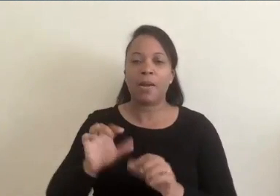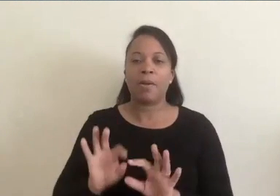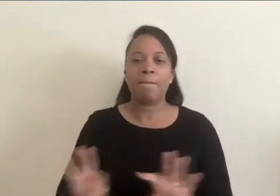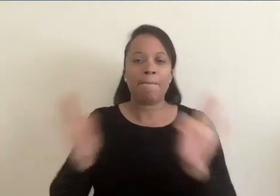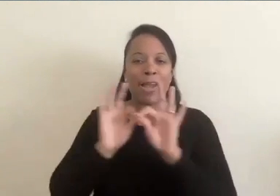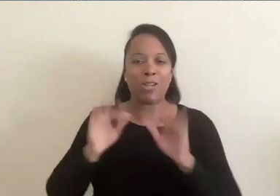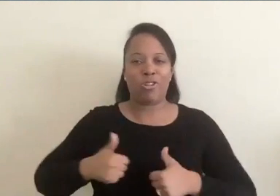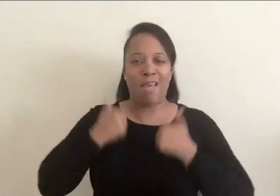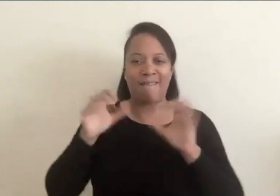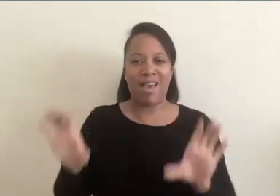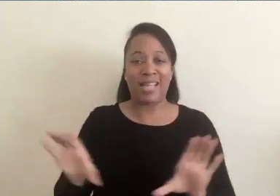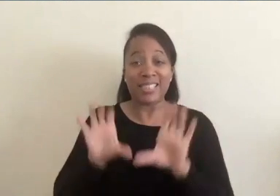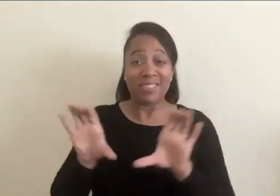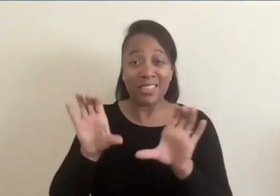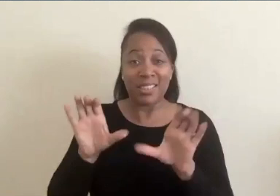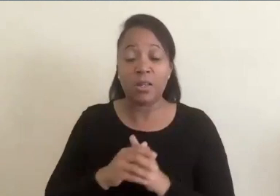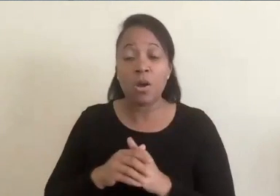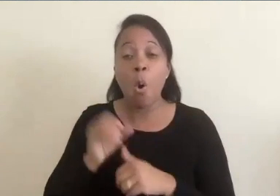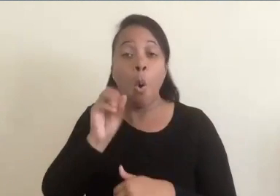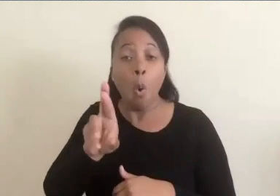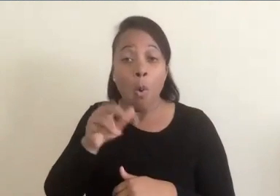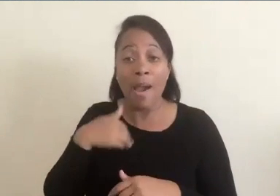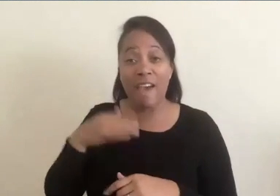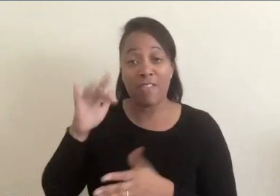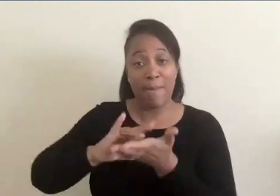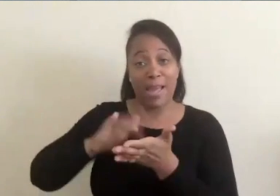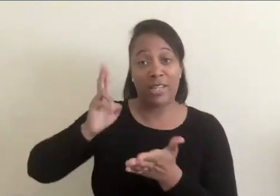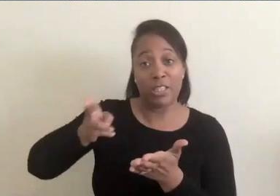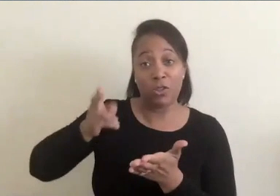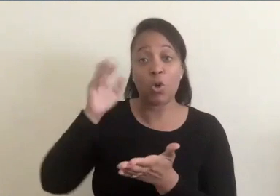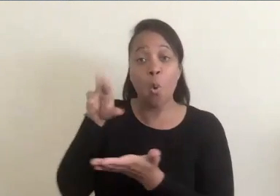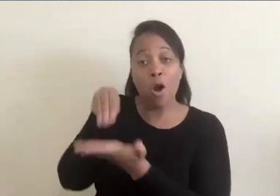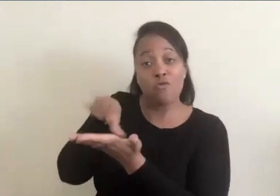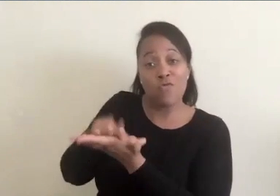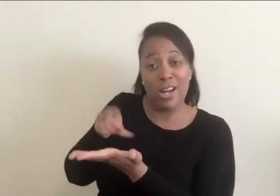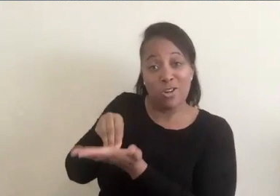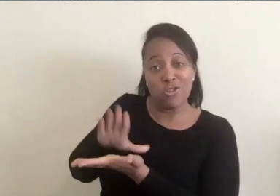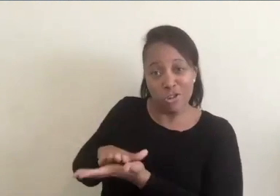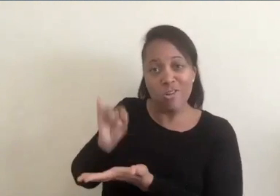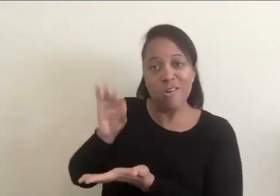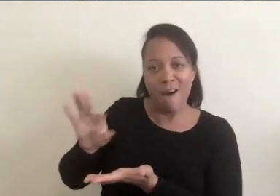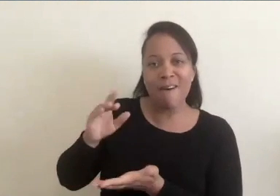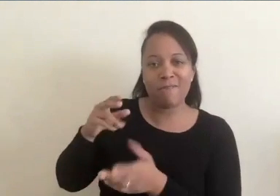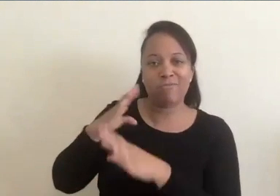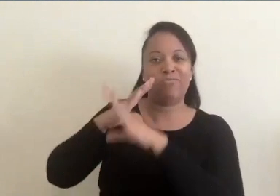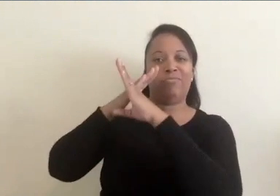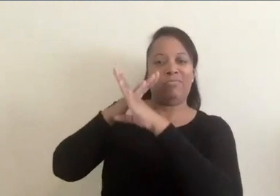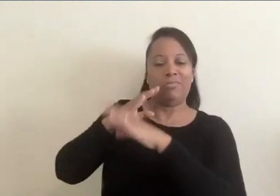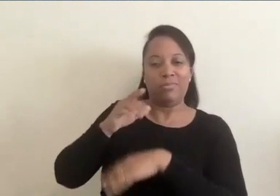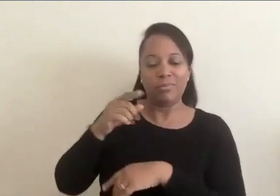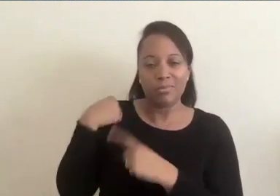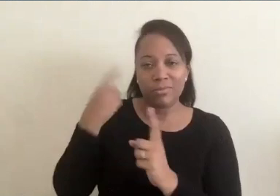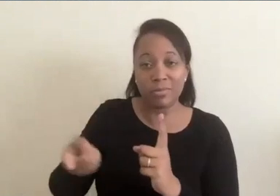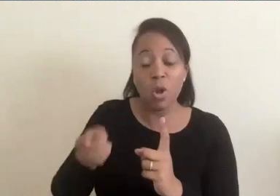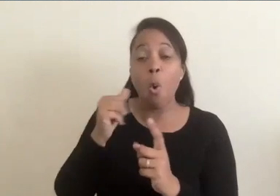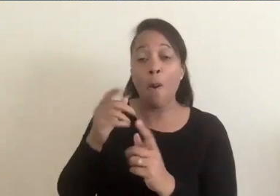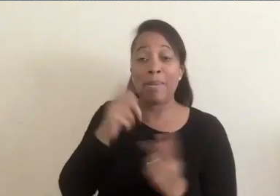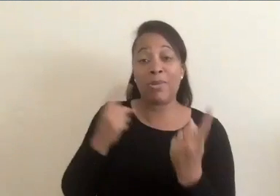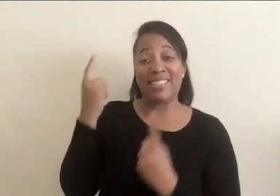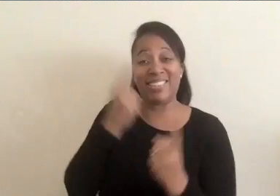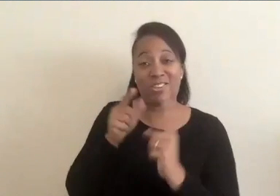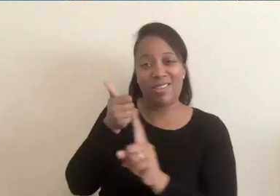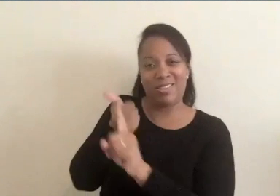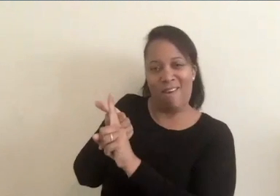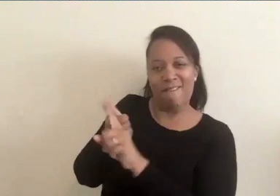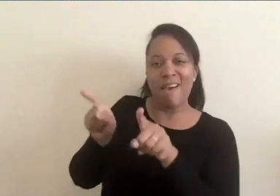life activity, or they have a medical history or a record of an impairment, or they're regarded as having